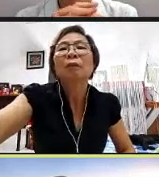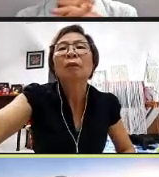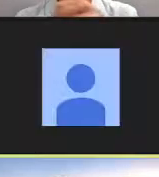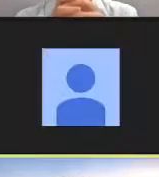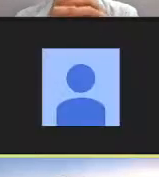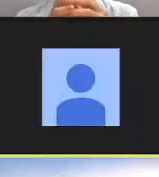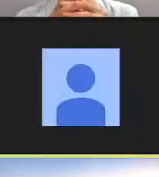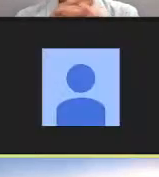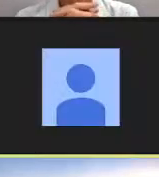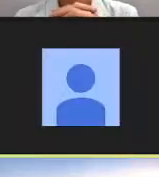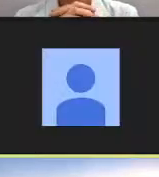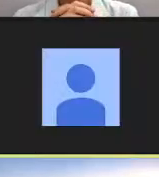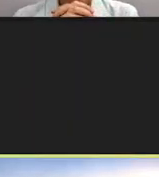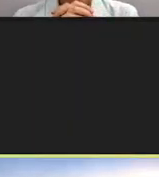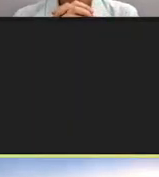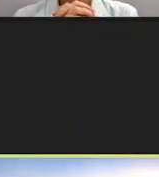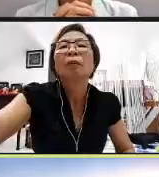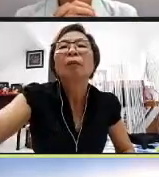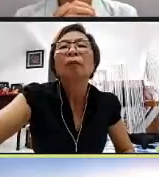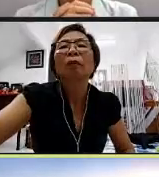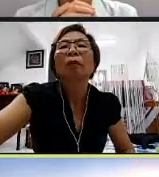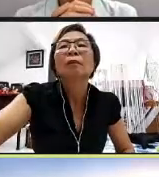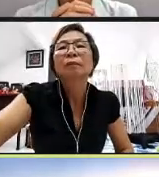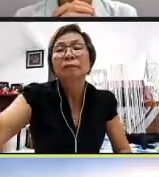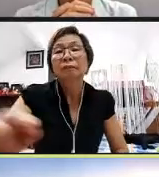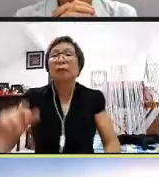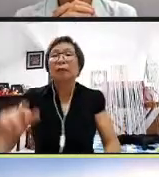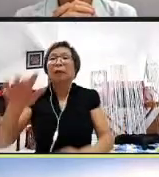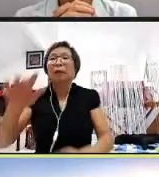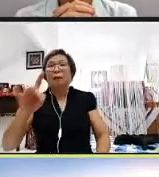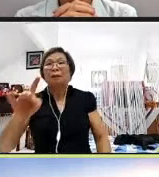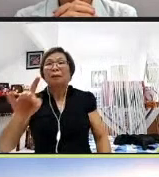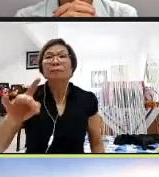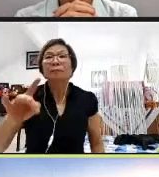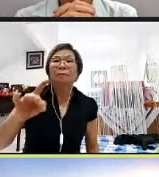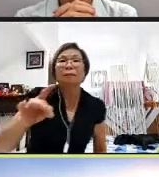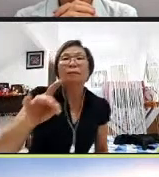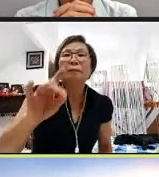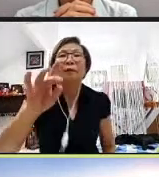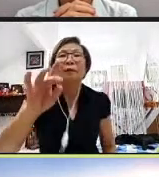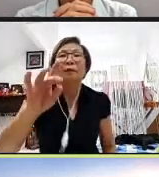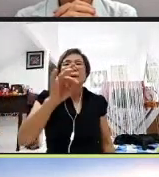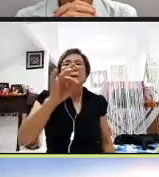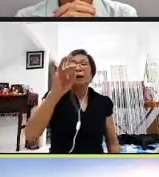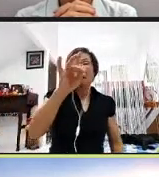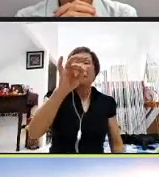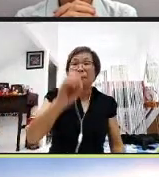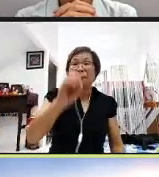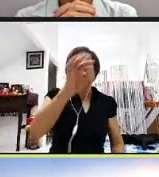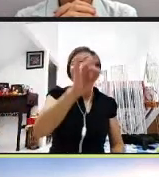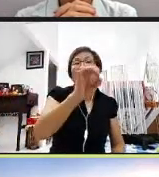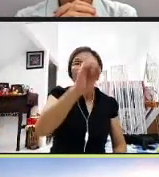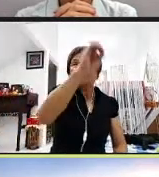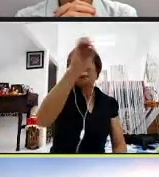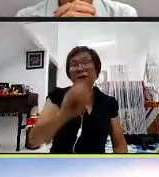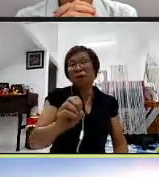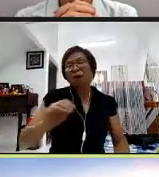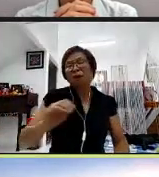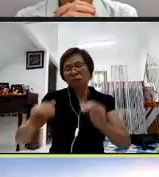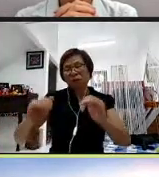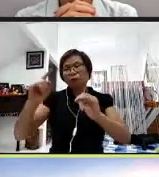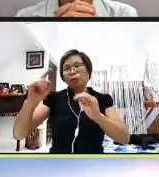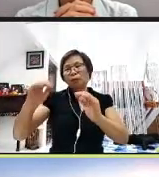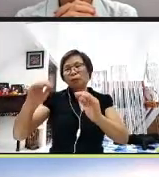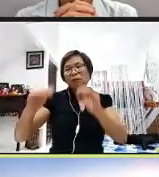80% of those infected with COVID-19 will be just stage 1 and 2. And only 20% will get stage